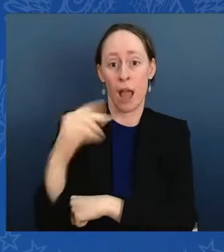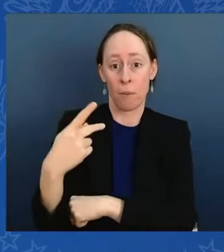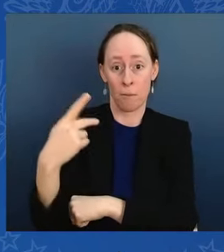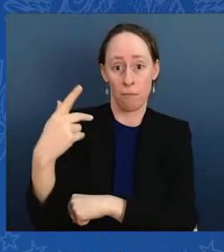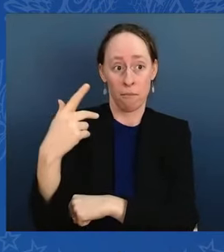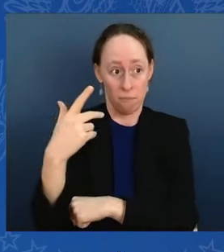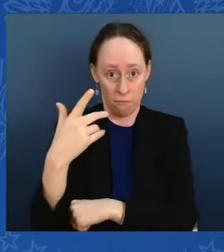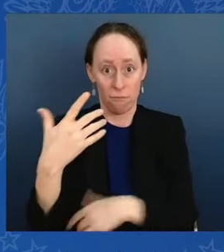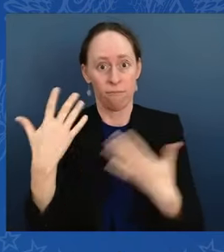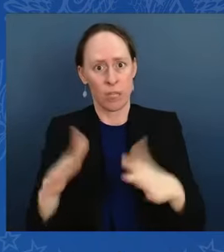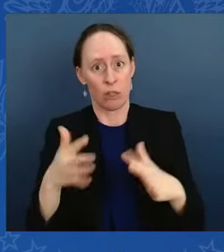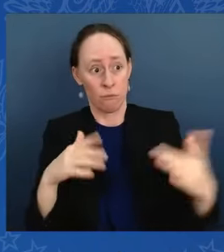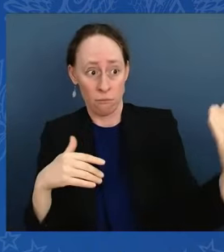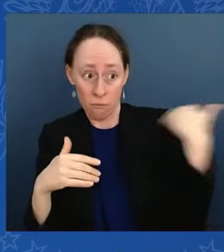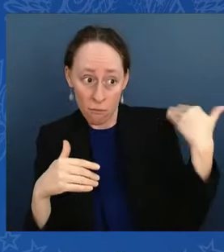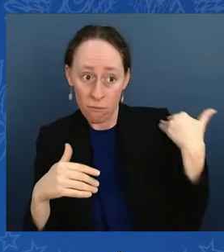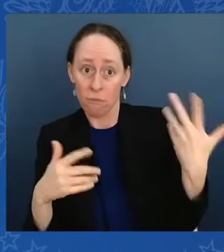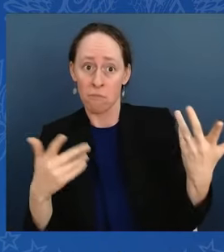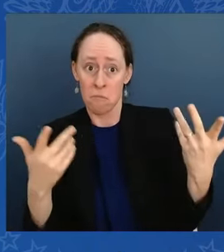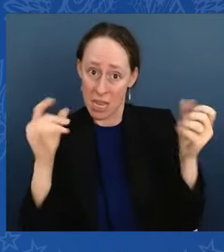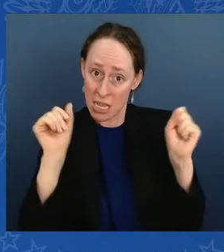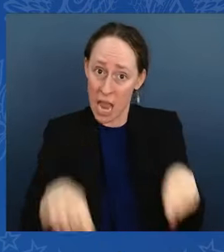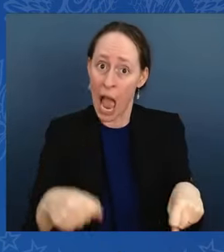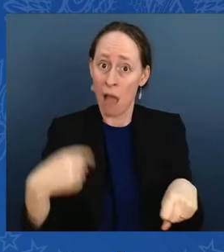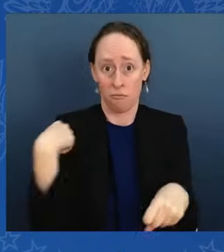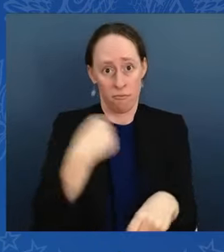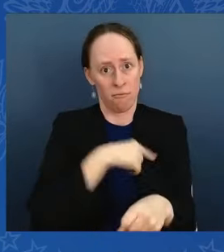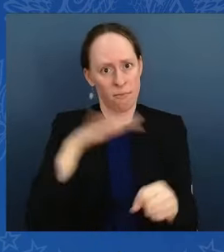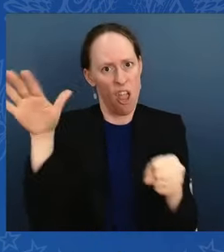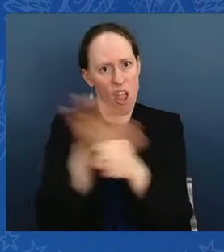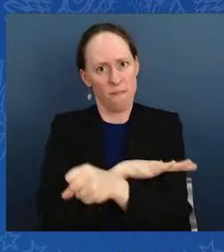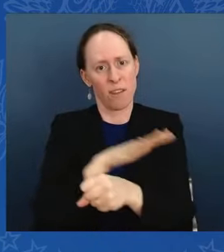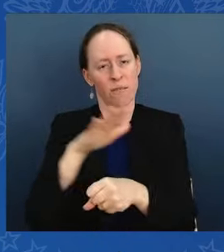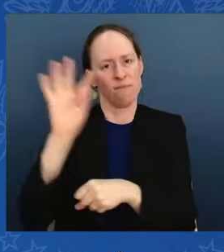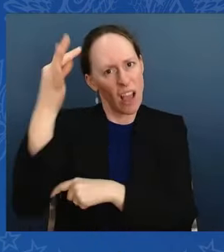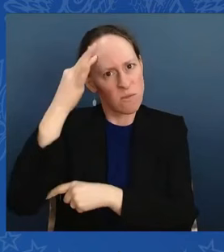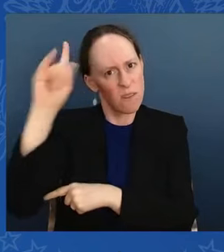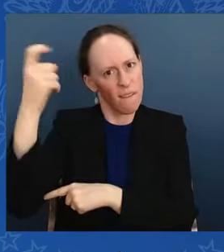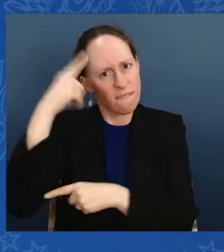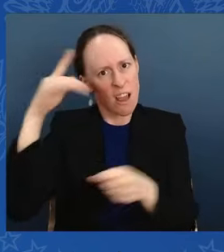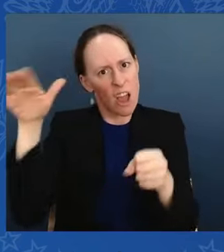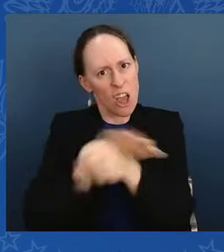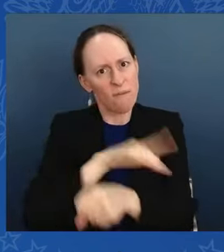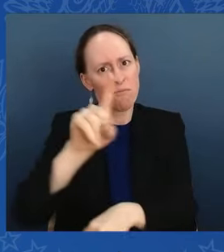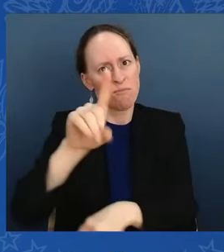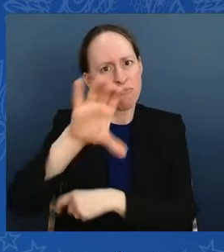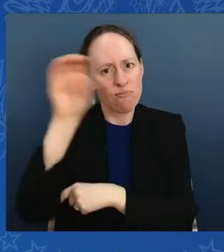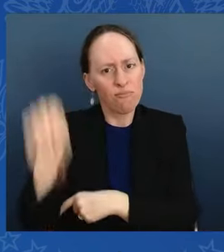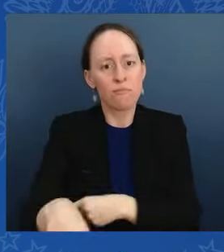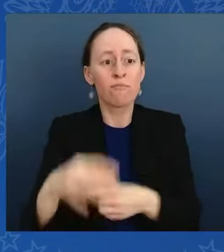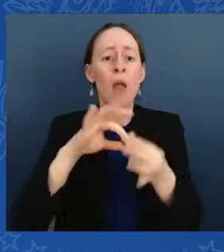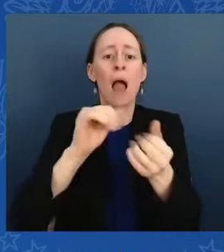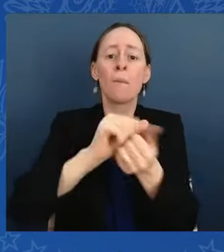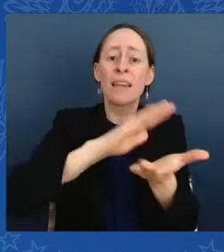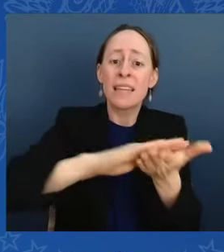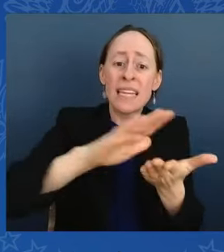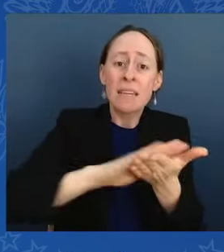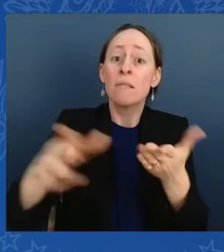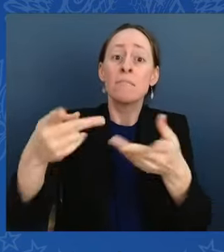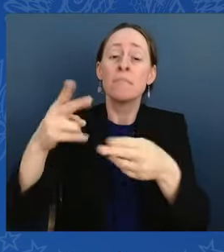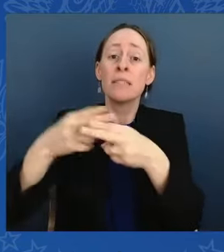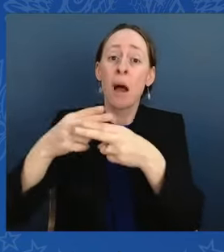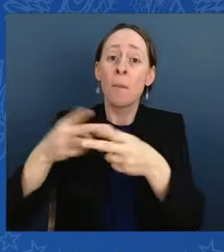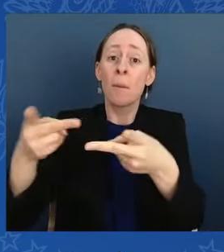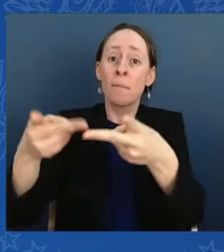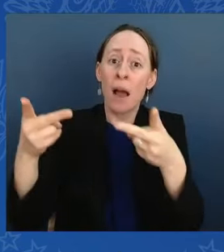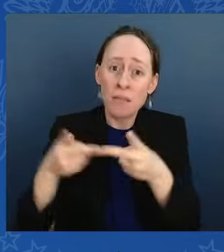100% of the cost for debris removal and emergency protective measures for 3 months, 100%. I must tell you, your